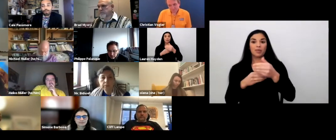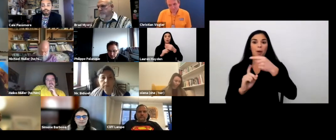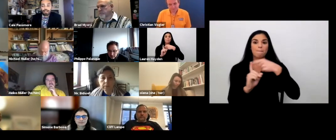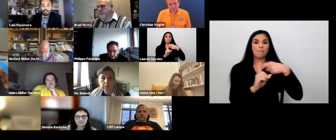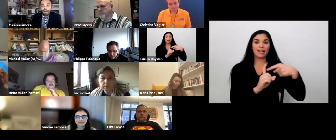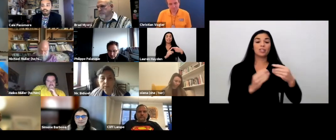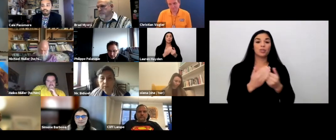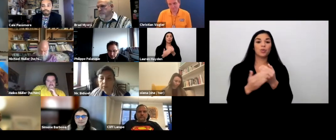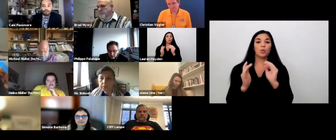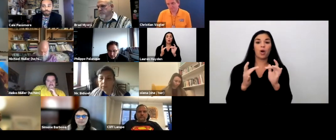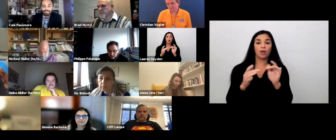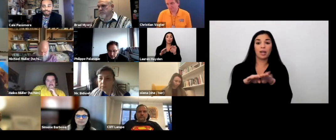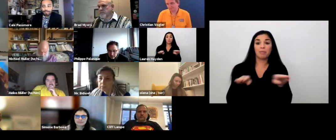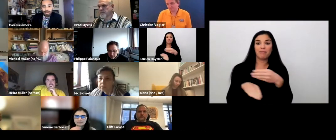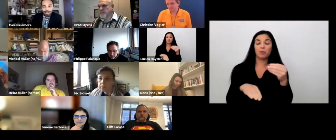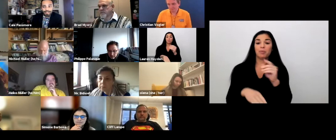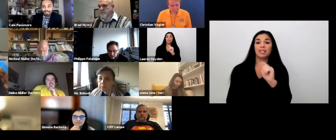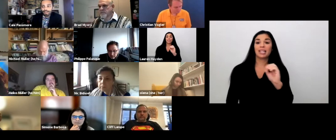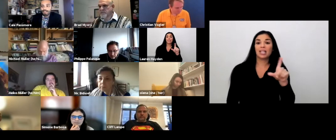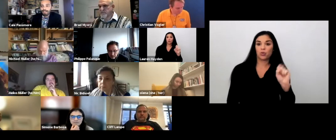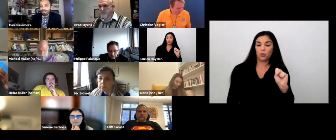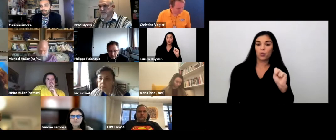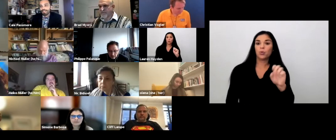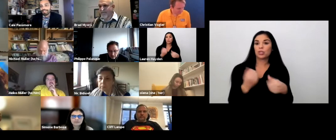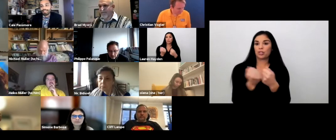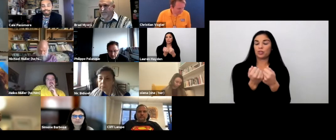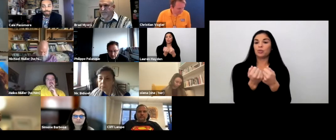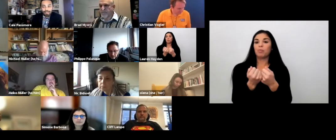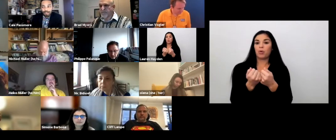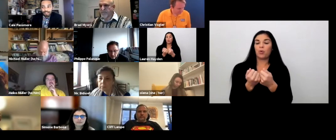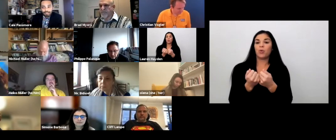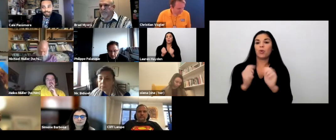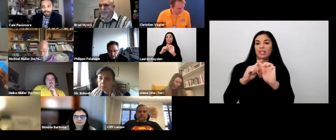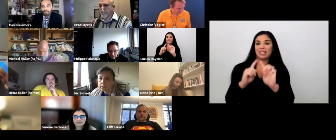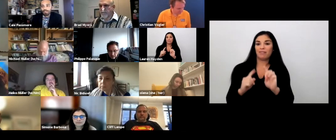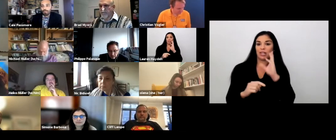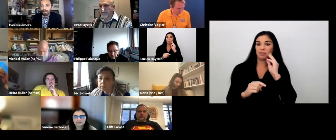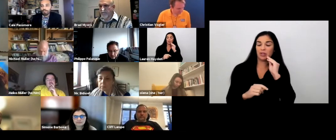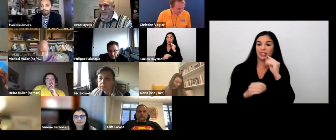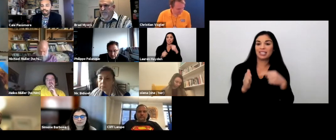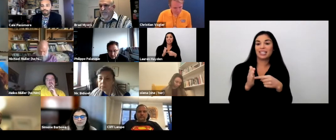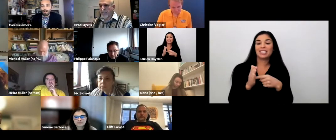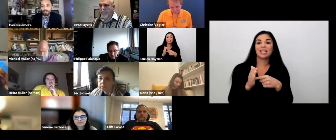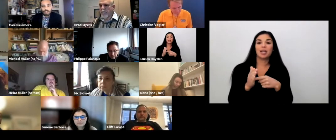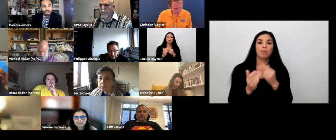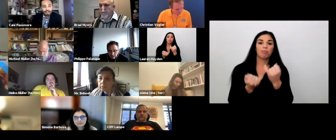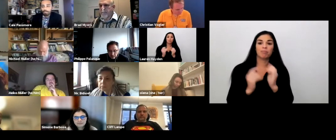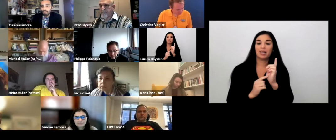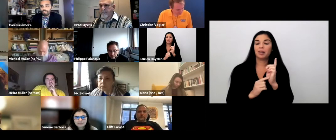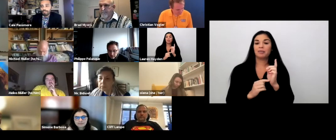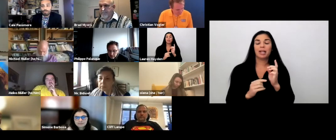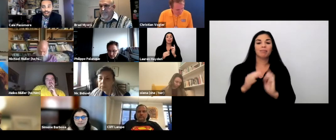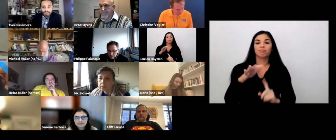of communality and other conference-like experiences, such as serendipitous meetings. Even if we cannot fully integrate online